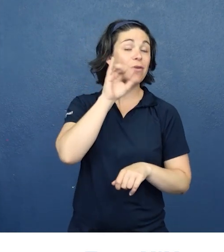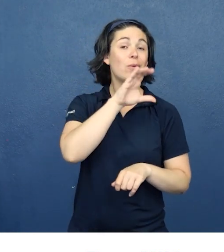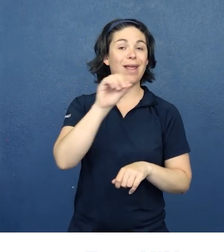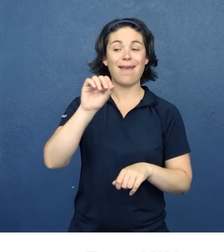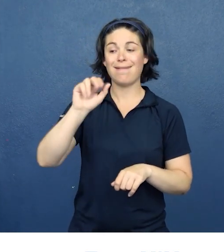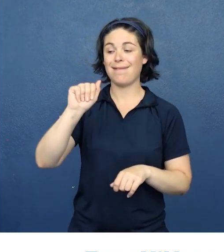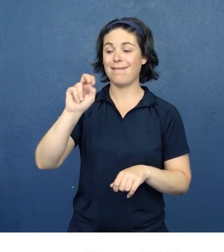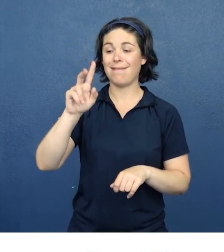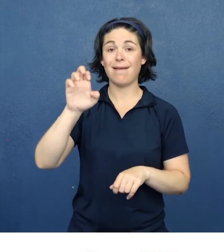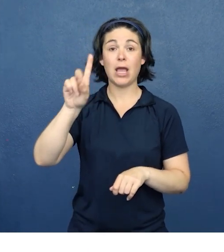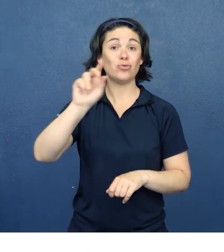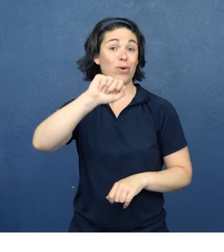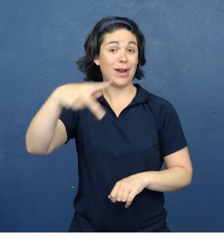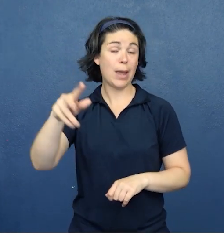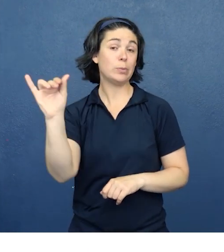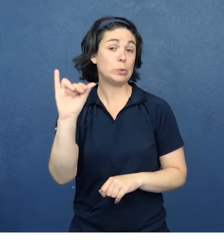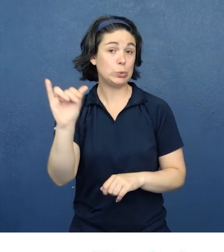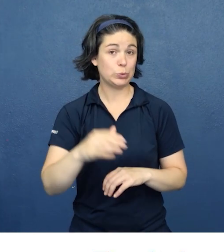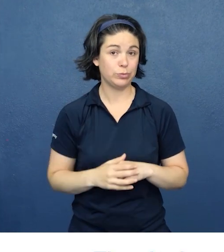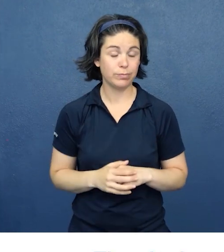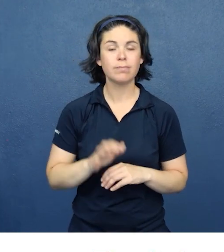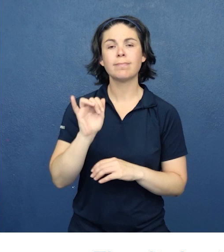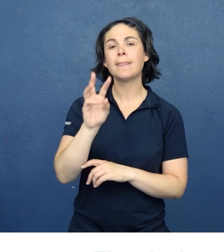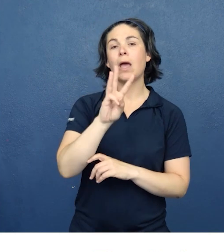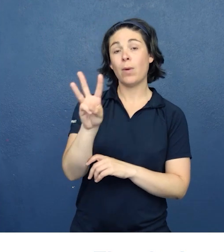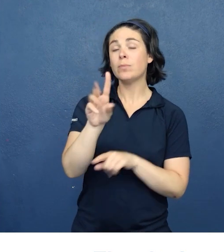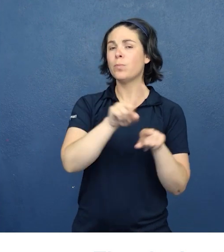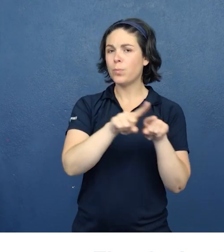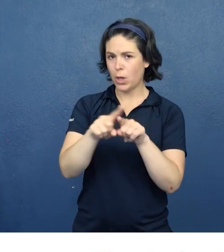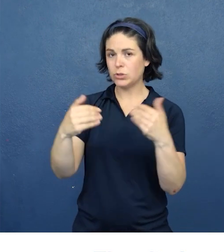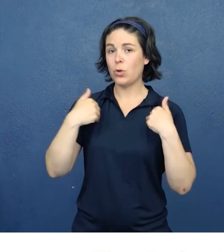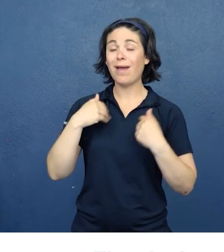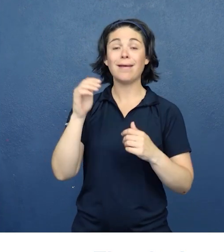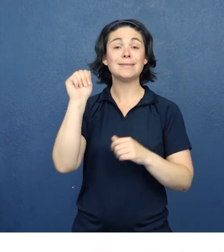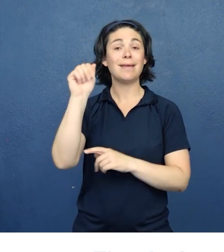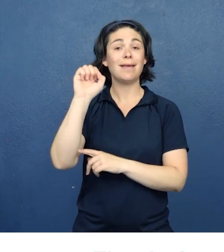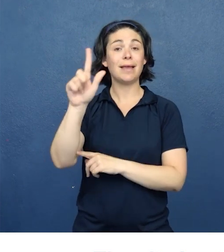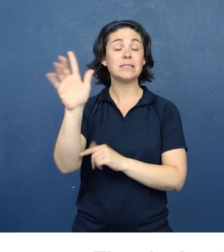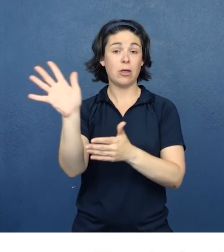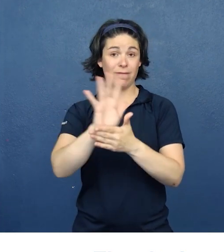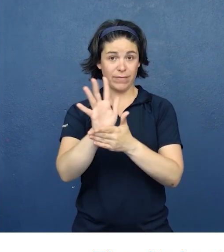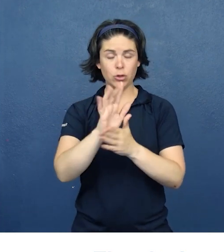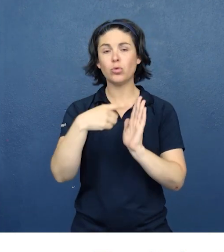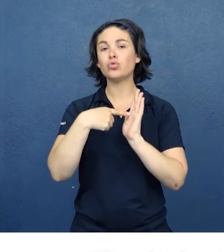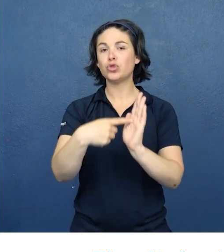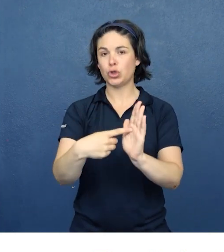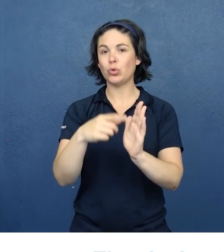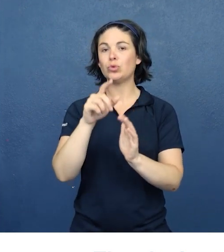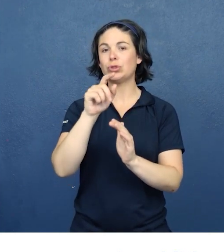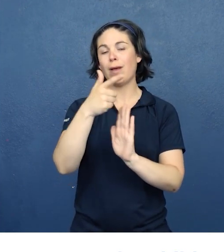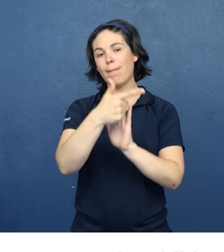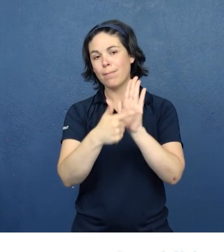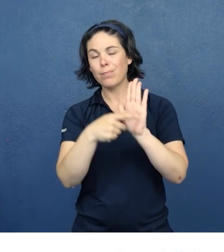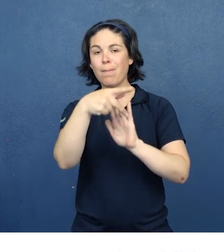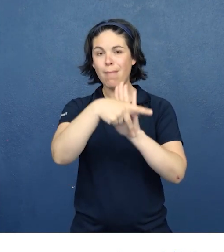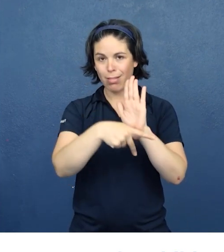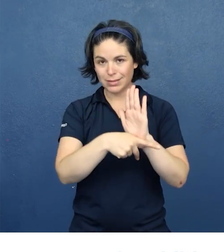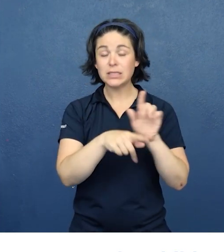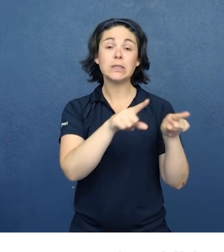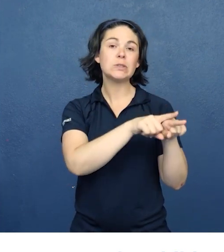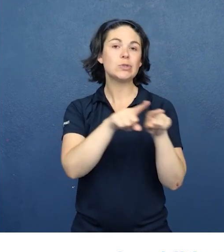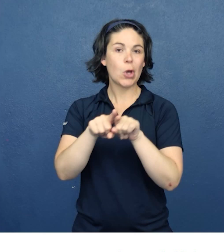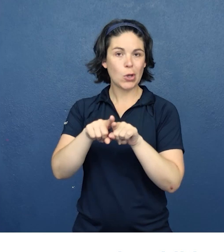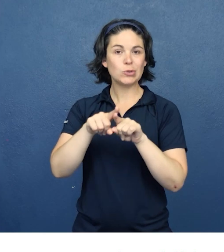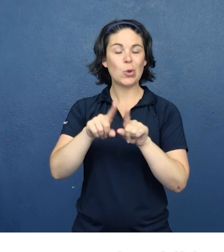and Android app. The site hosts an ASL video in the terms of services for Take My Hand, in addition